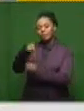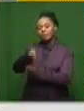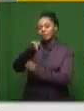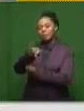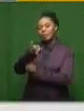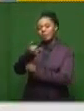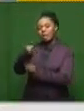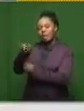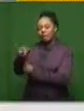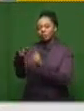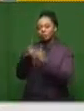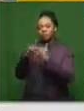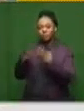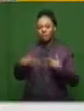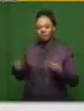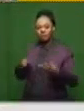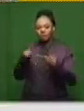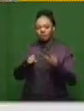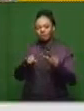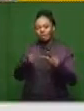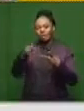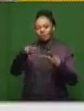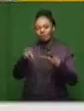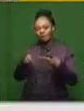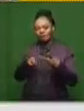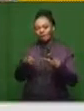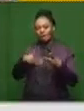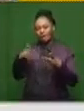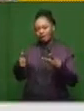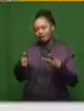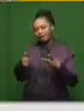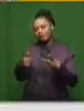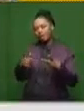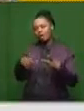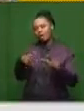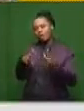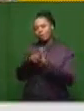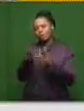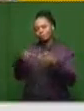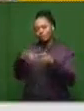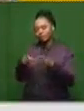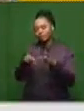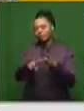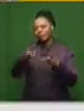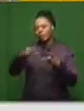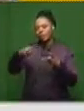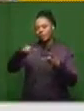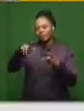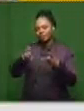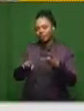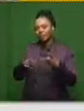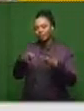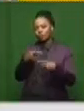Department, Professor Helen Rees from the Health Products Regulatory Authority and Professor Jeffrey Mpahlele who is of the South African Medical